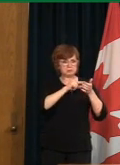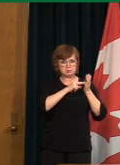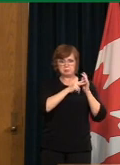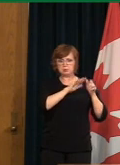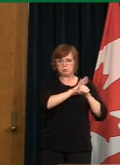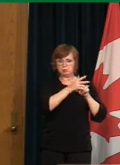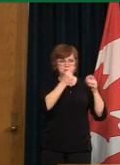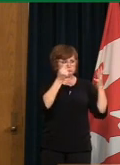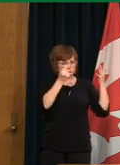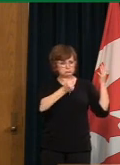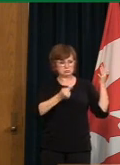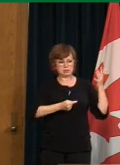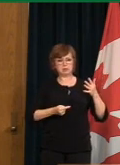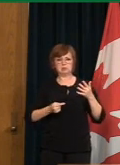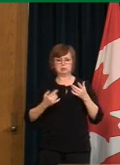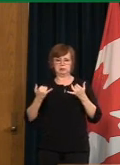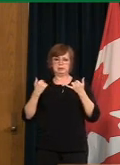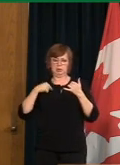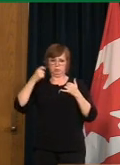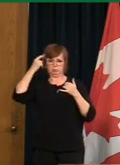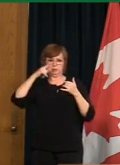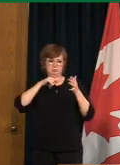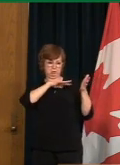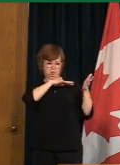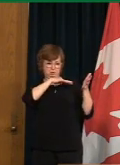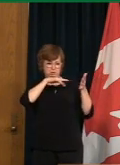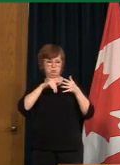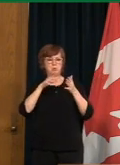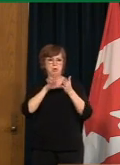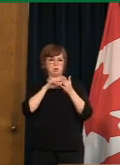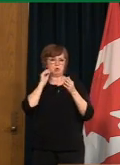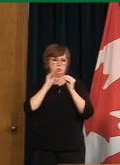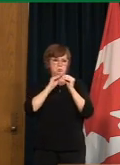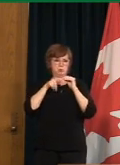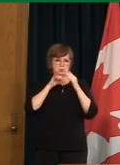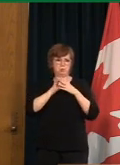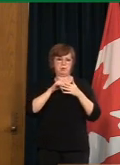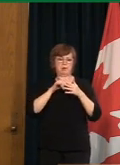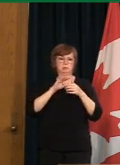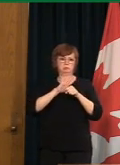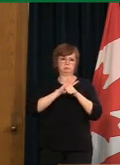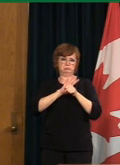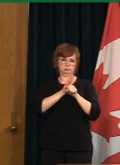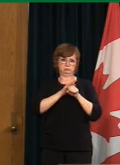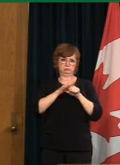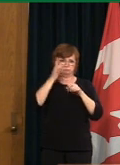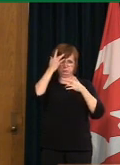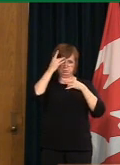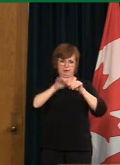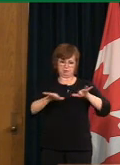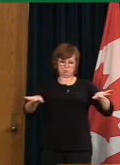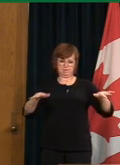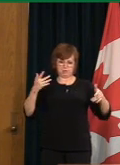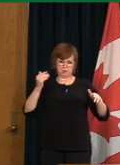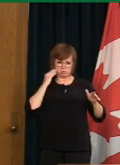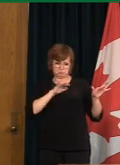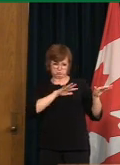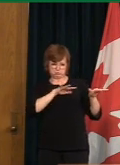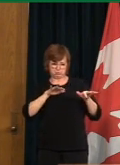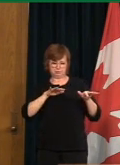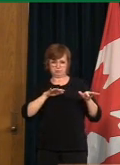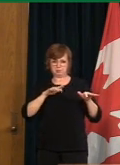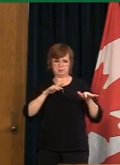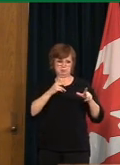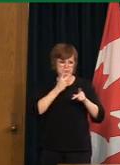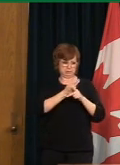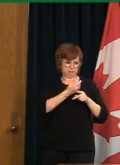this virus, to keep ourselves and to keep others safe. We need to just slow down a little bit. The overwhelming